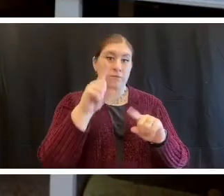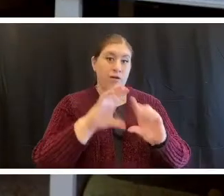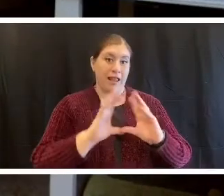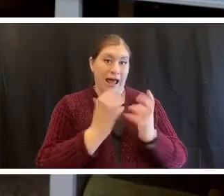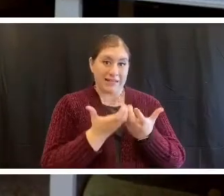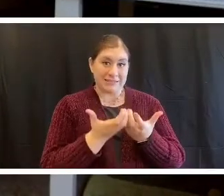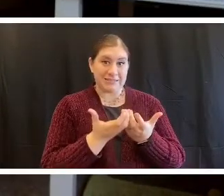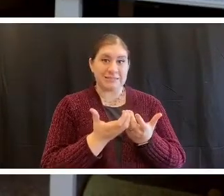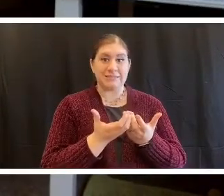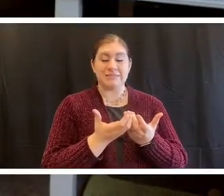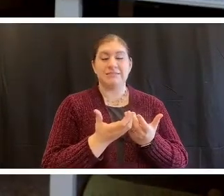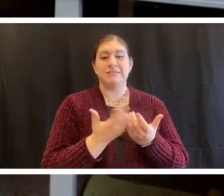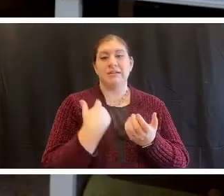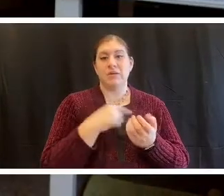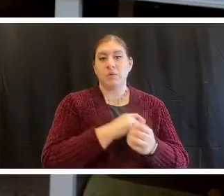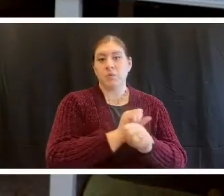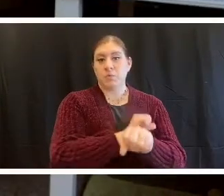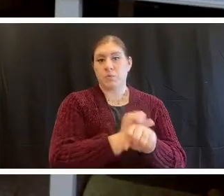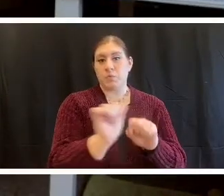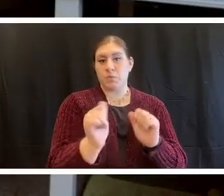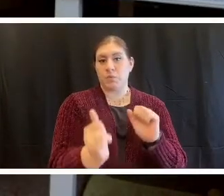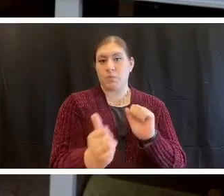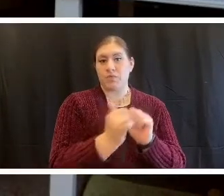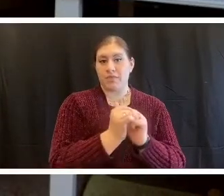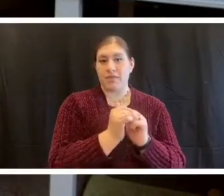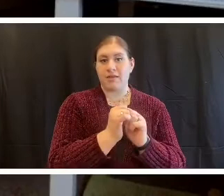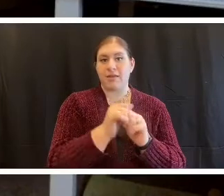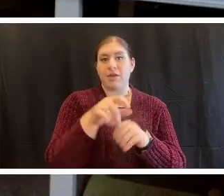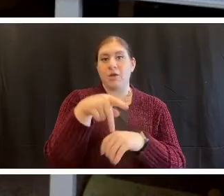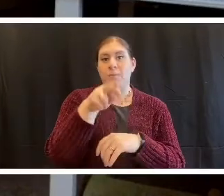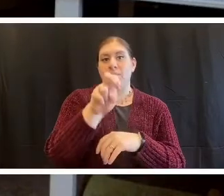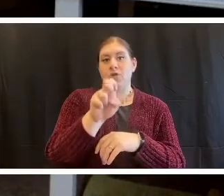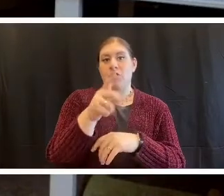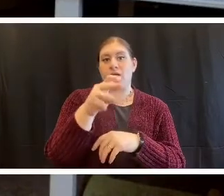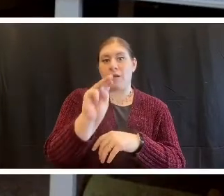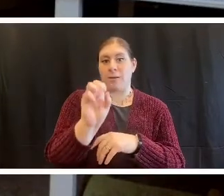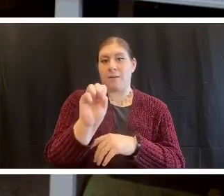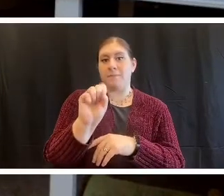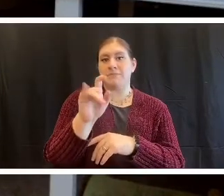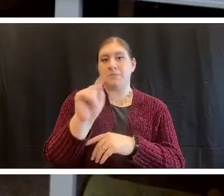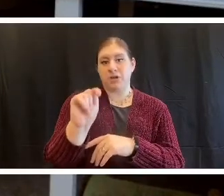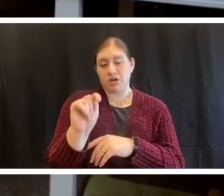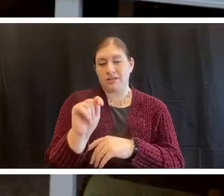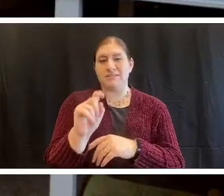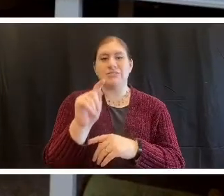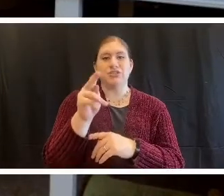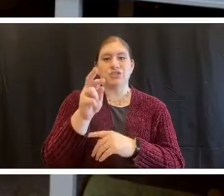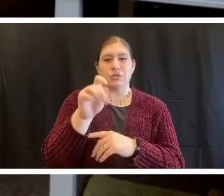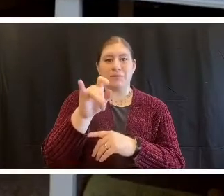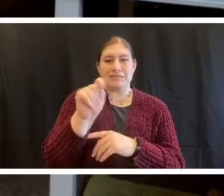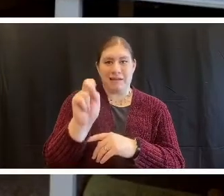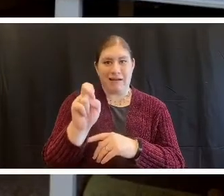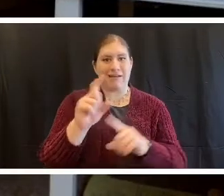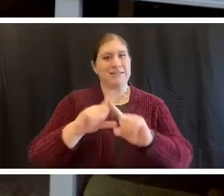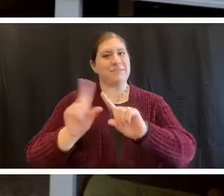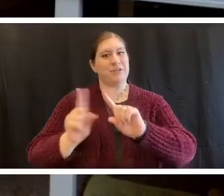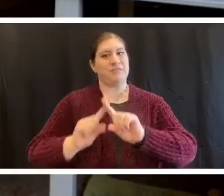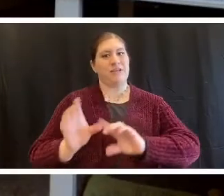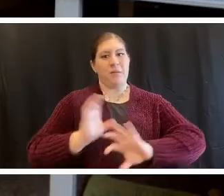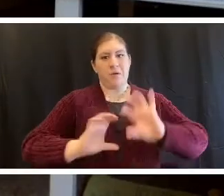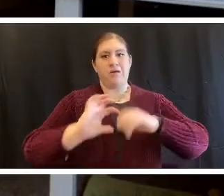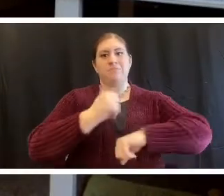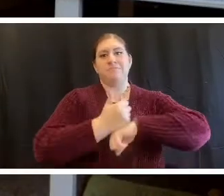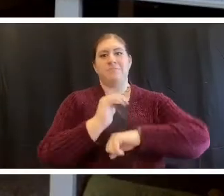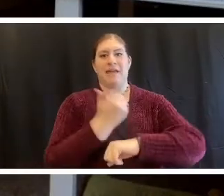class, we work with pure gum spirits of turpentine, Damar varnish, and stand oil to create